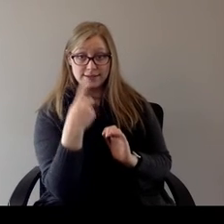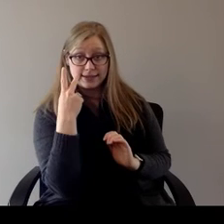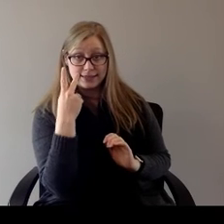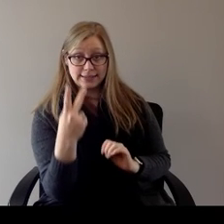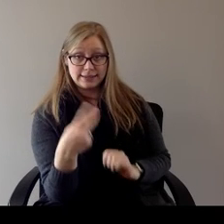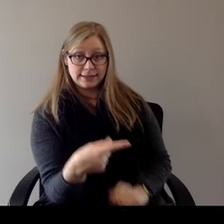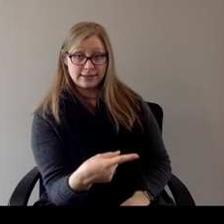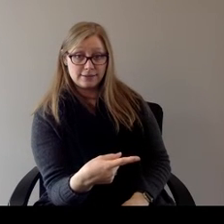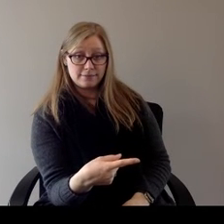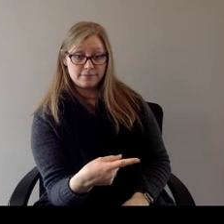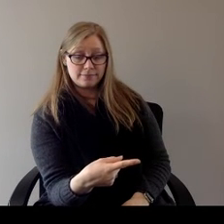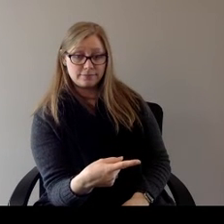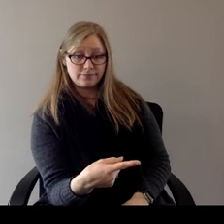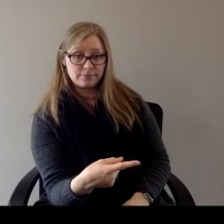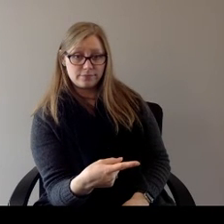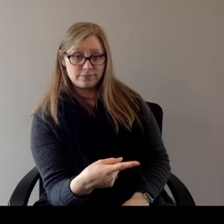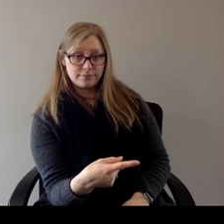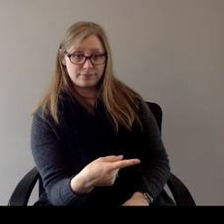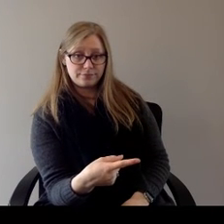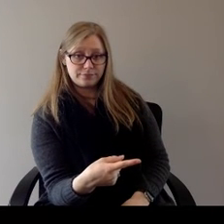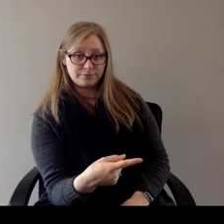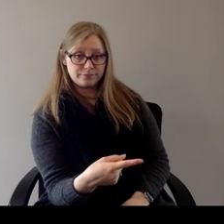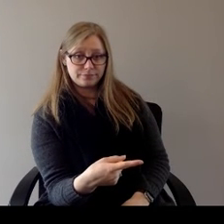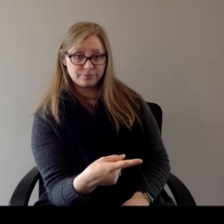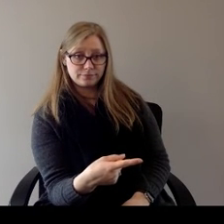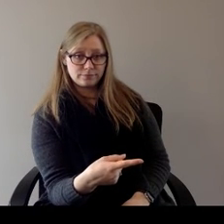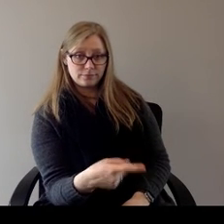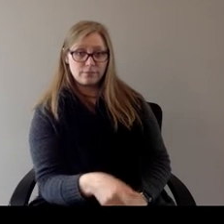is congruent to DB.